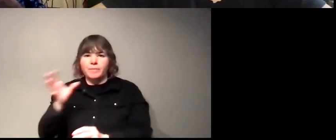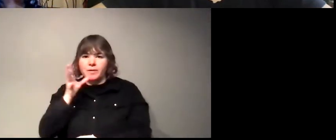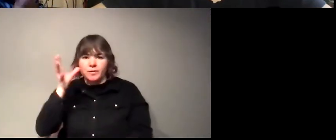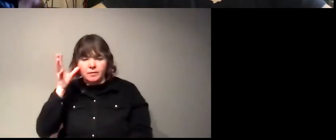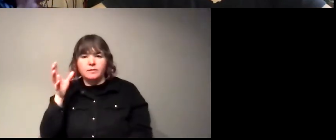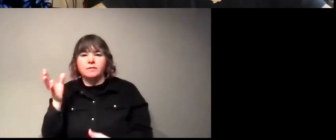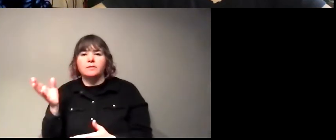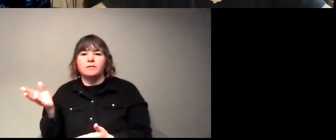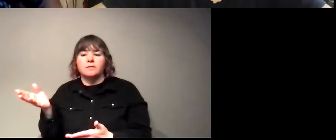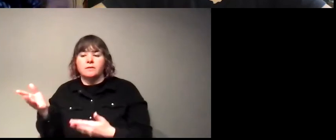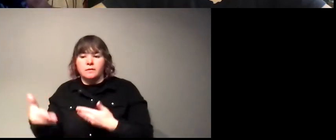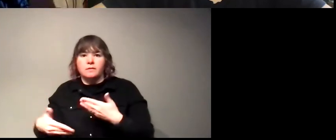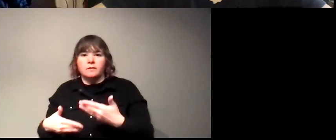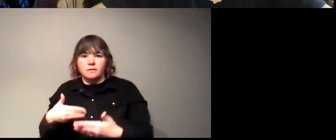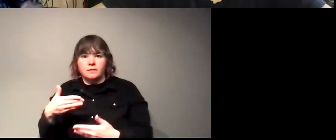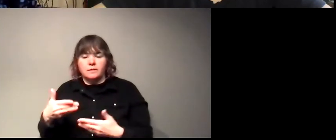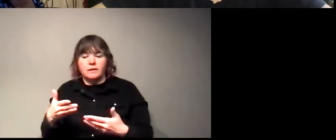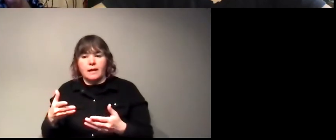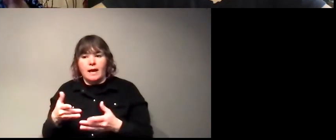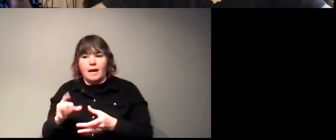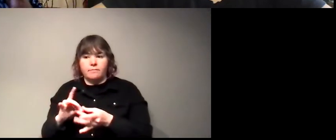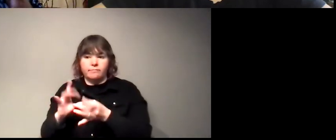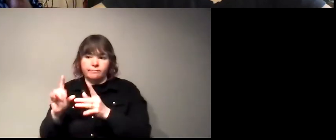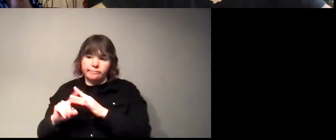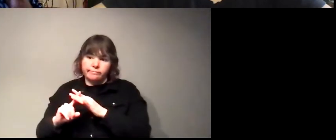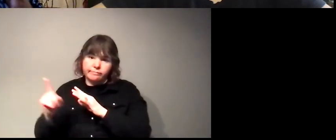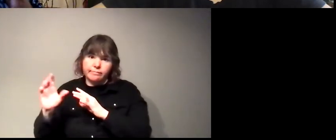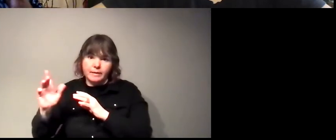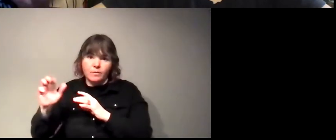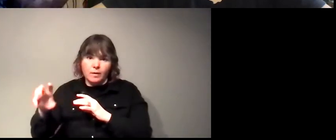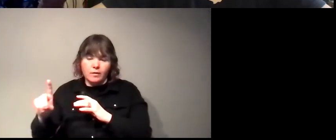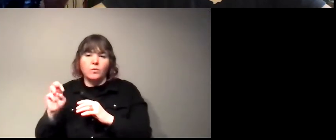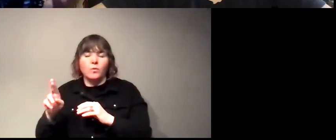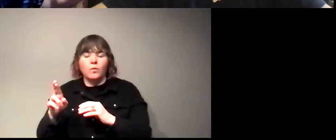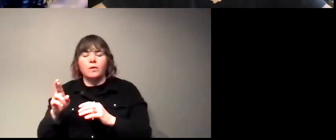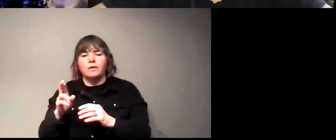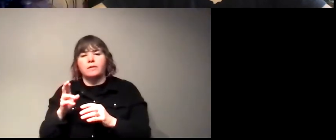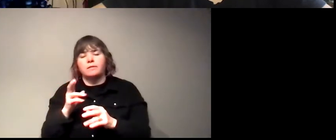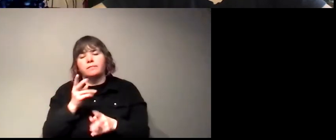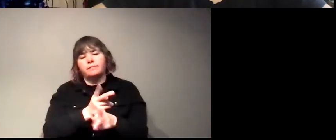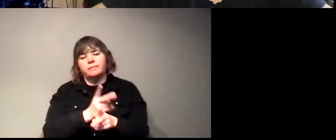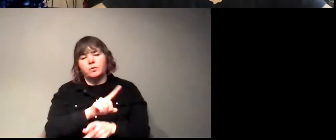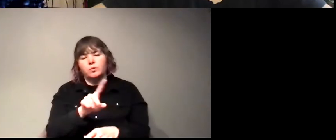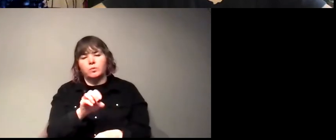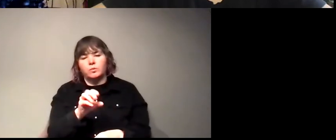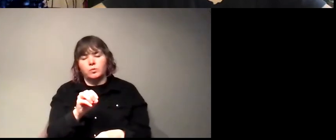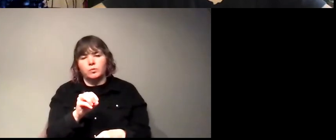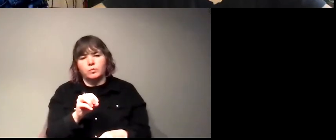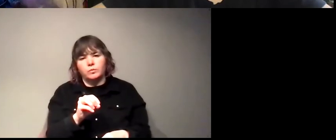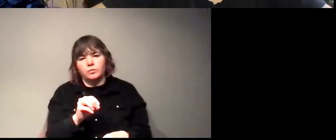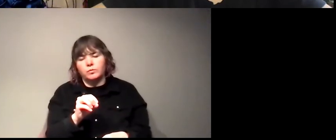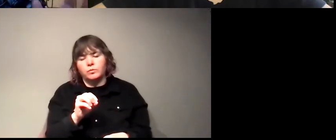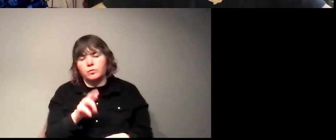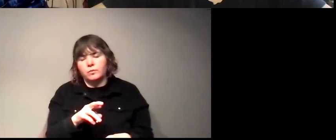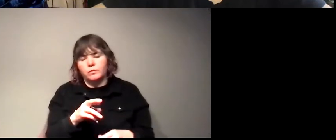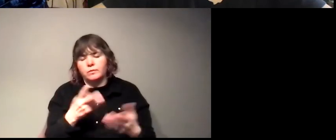them to a point where they can either be reintroduced or they can be housed at a zoo or at a lab center